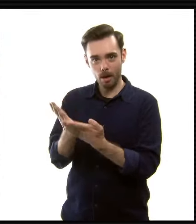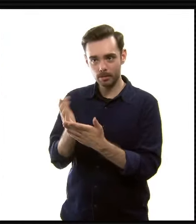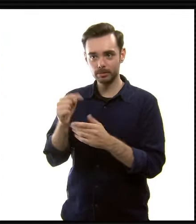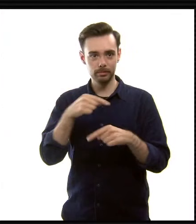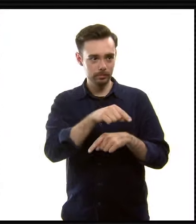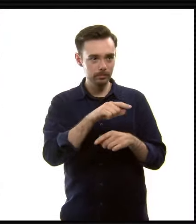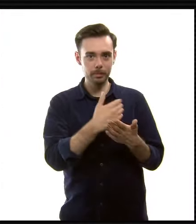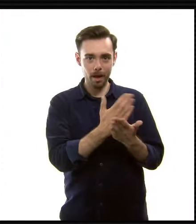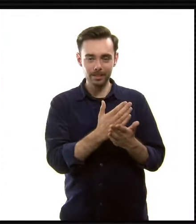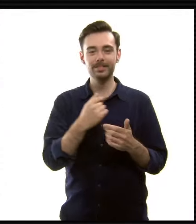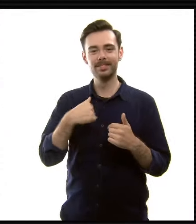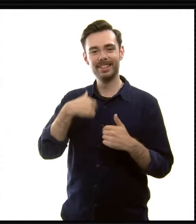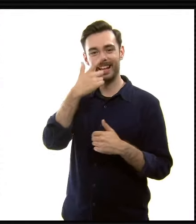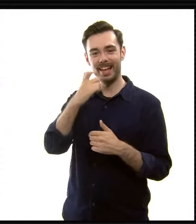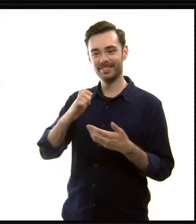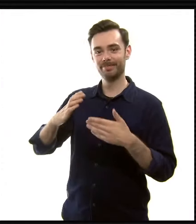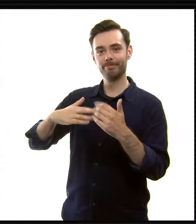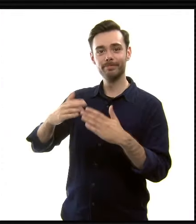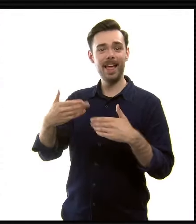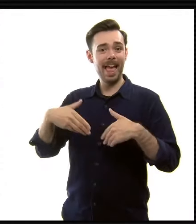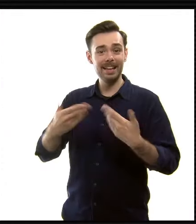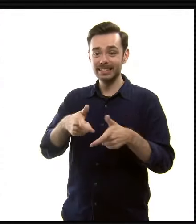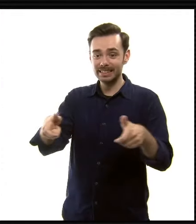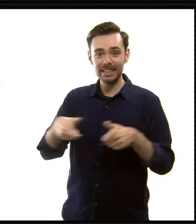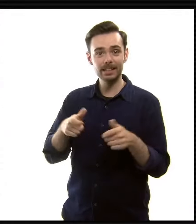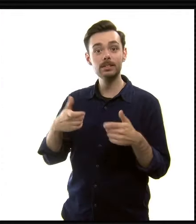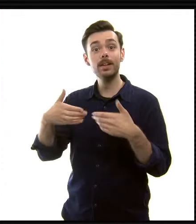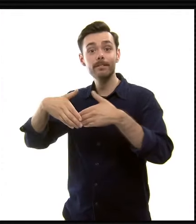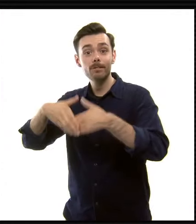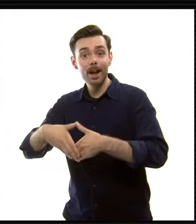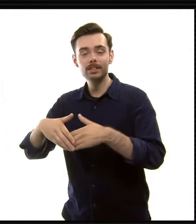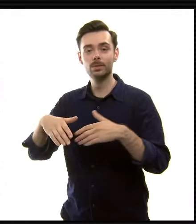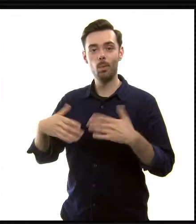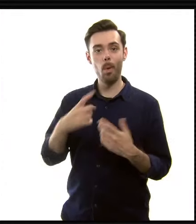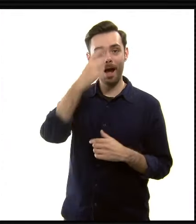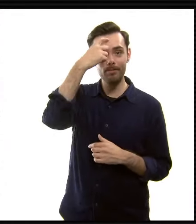LEGO Harry Potter, and it promises to provide family happiness.